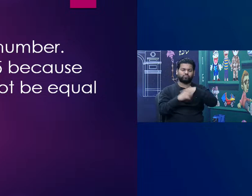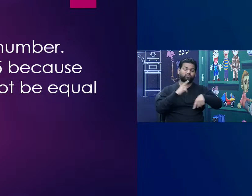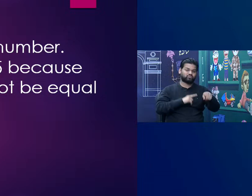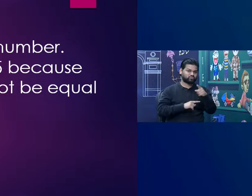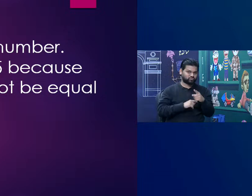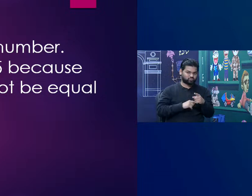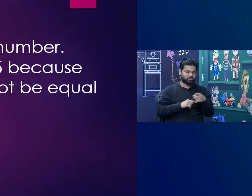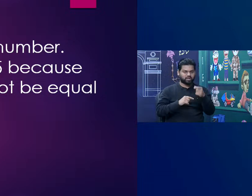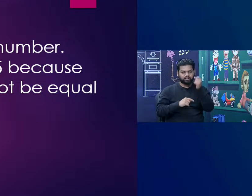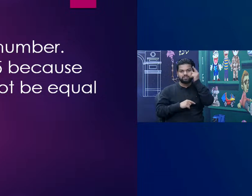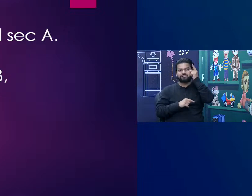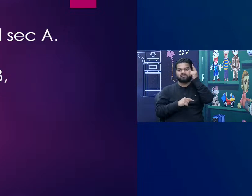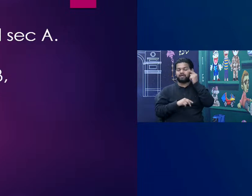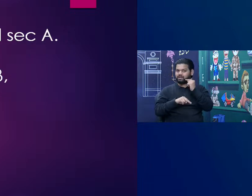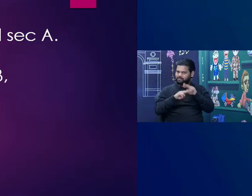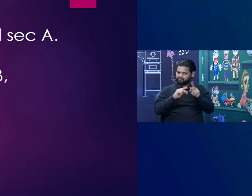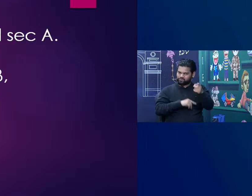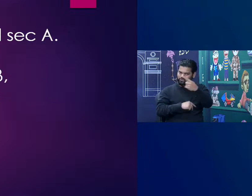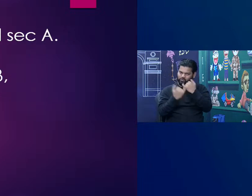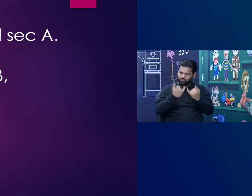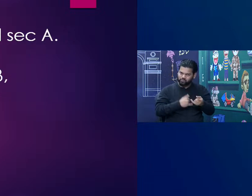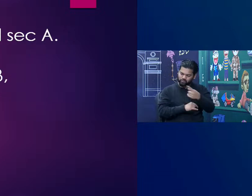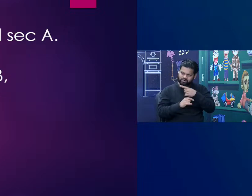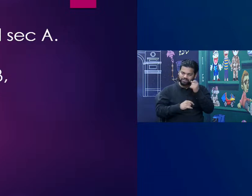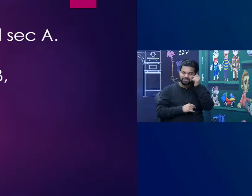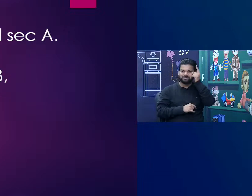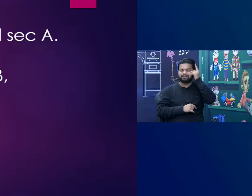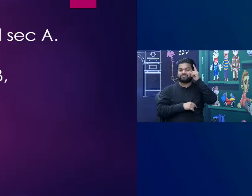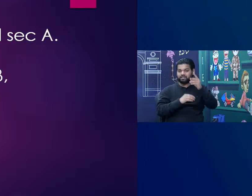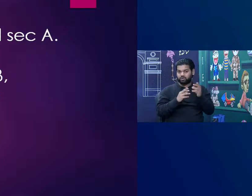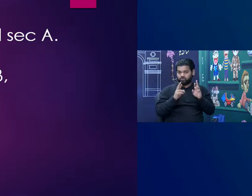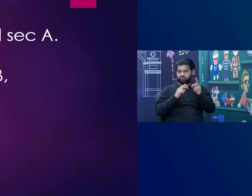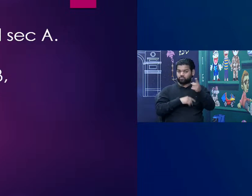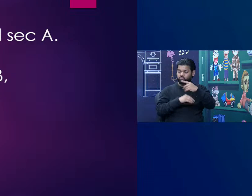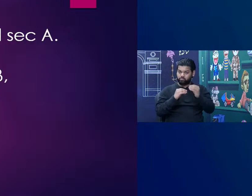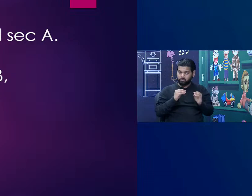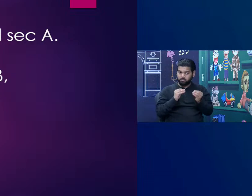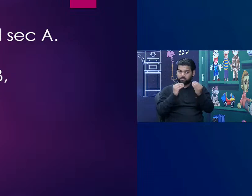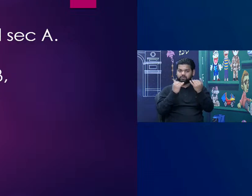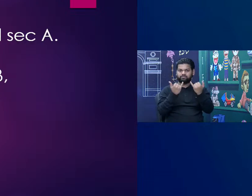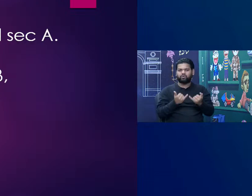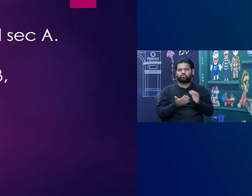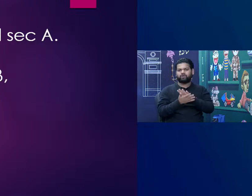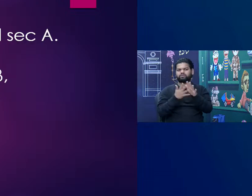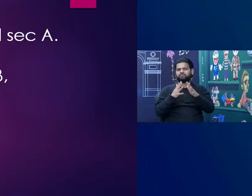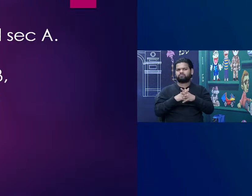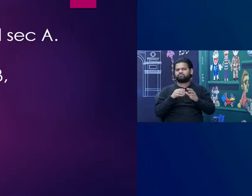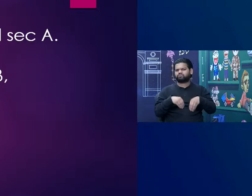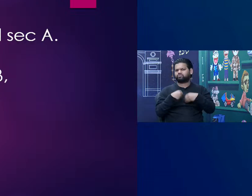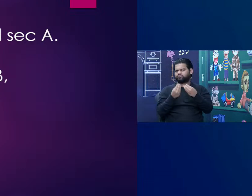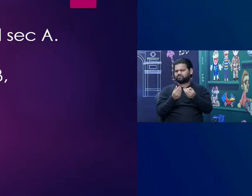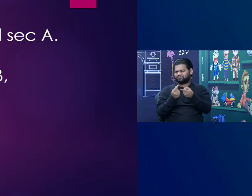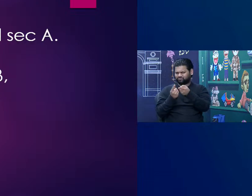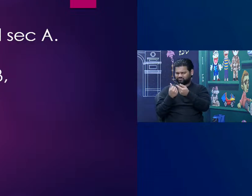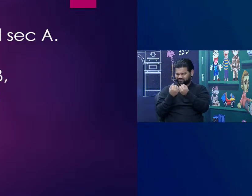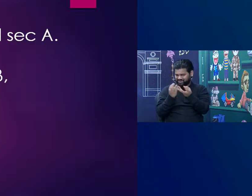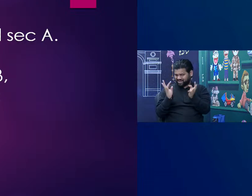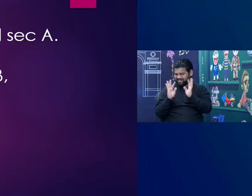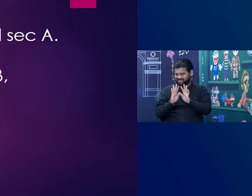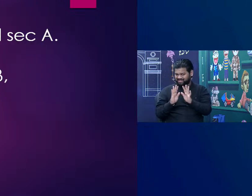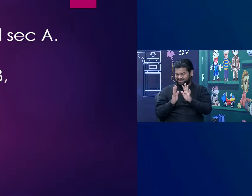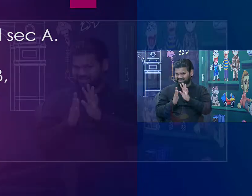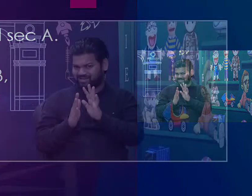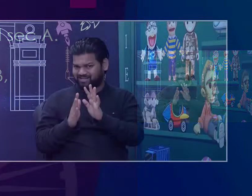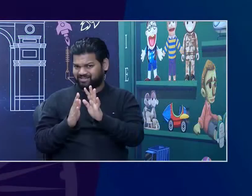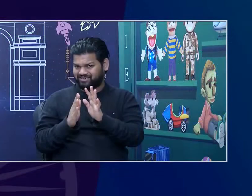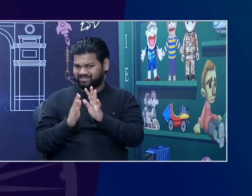in a better way, right? Yes, ma'am. Now we have before some moving to the homework, ma'am, we want that we can